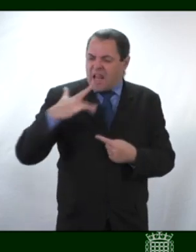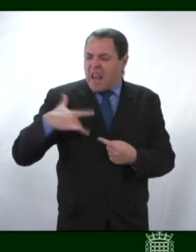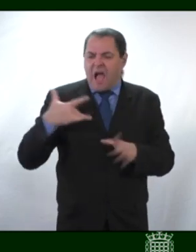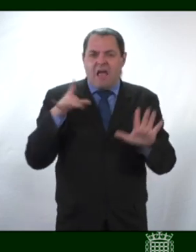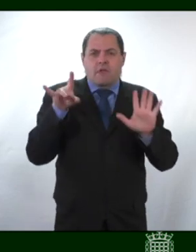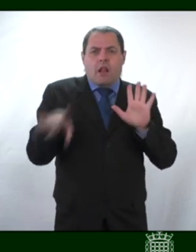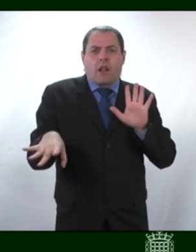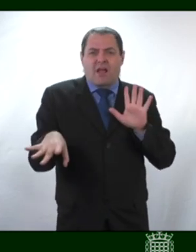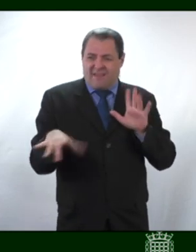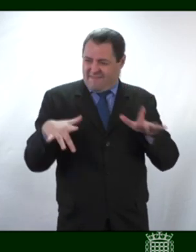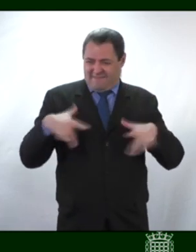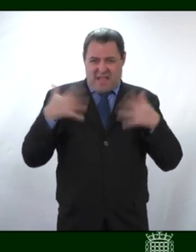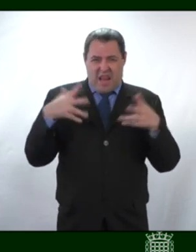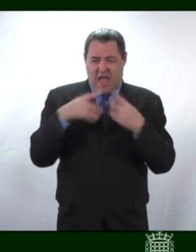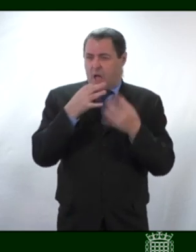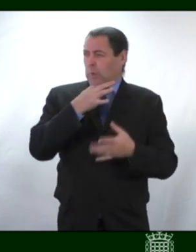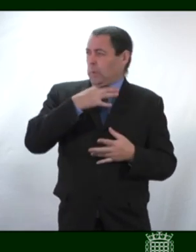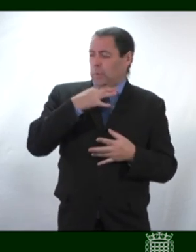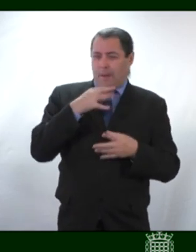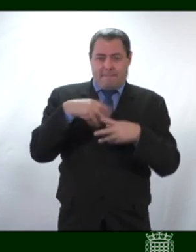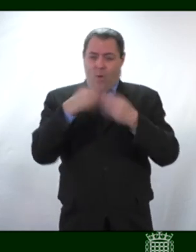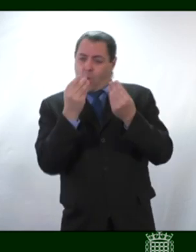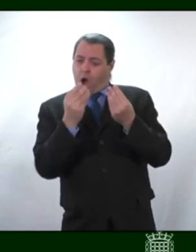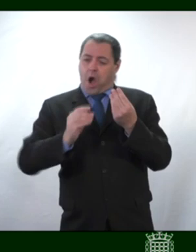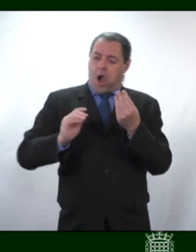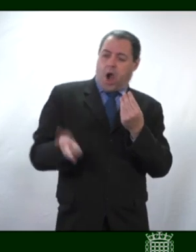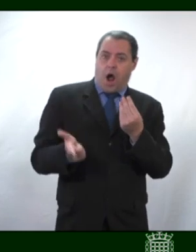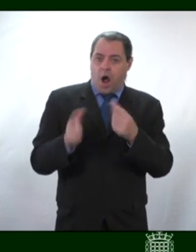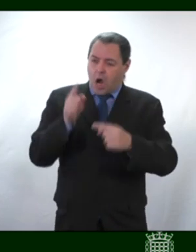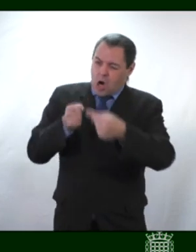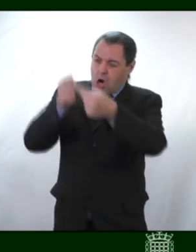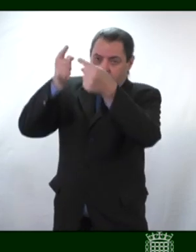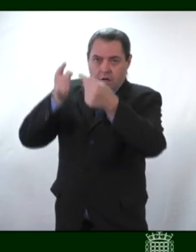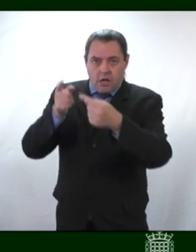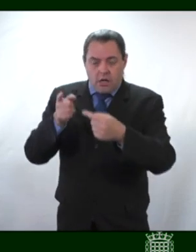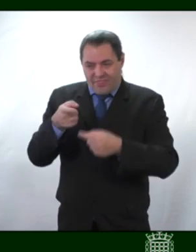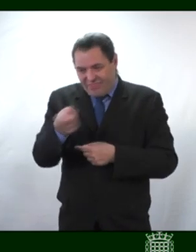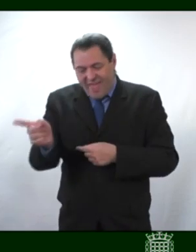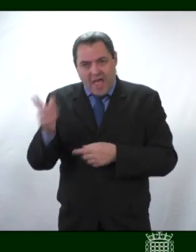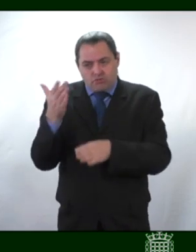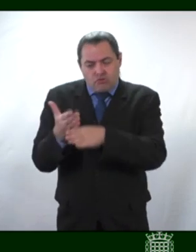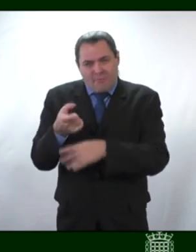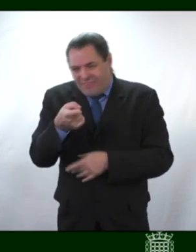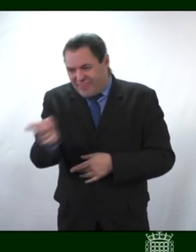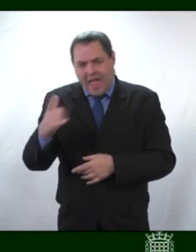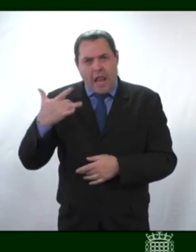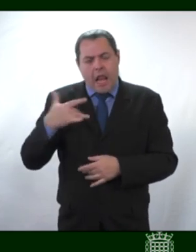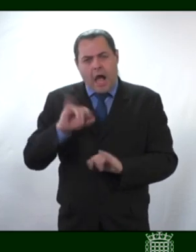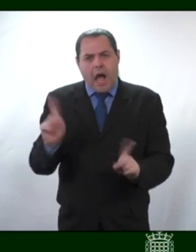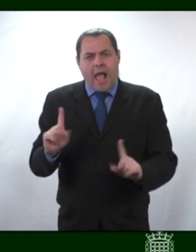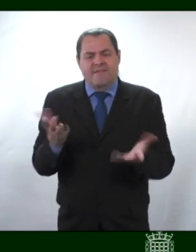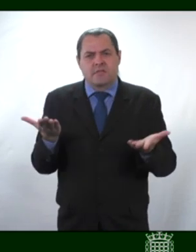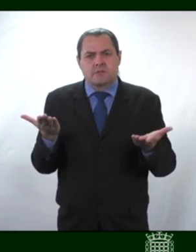poker with the people's jobs, their homes, and their lives. So can the Secretary of State tell me, is